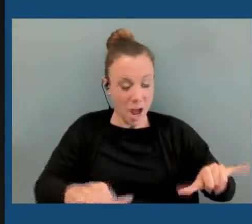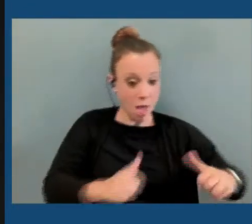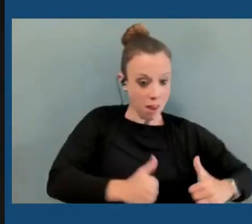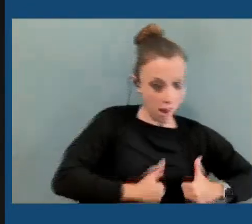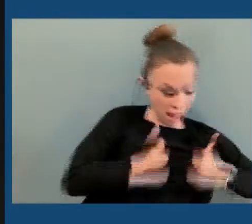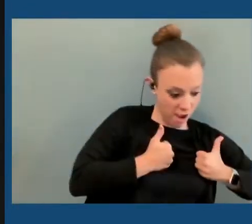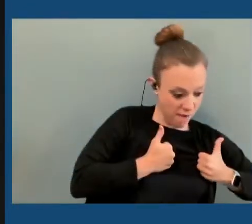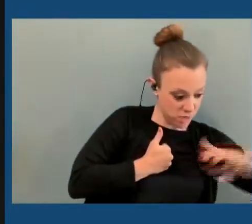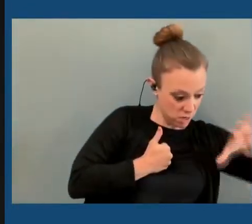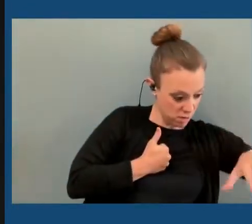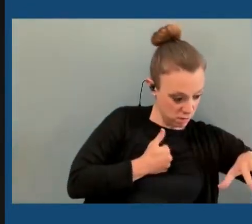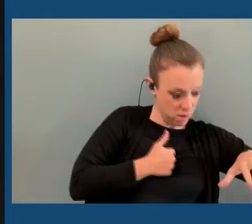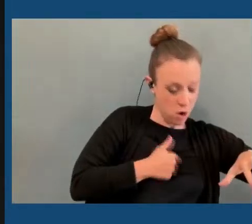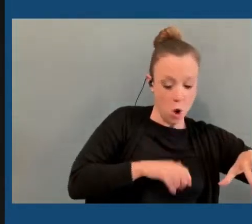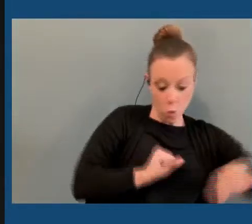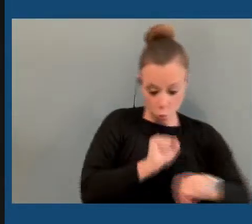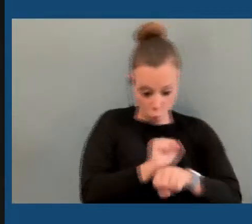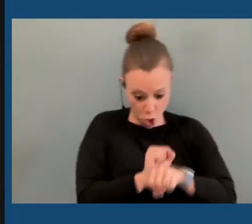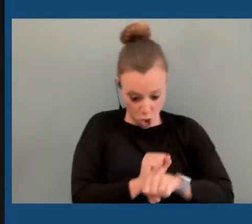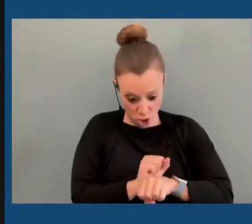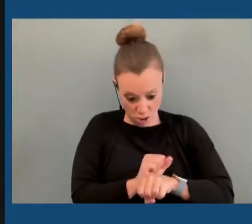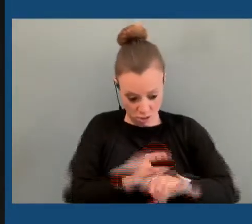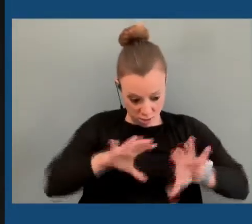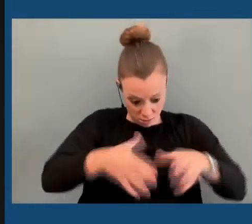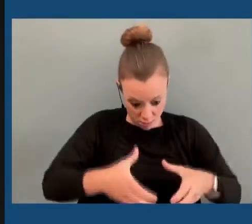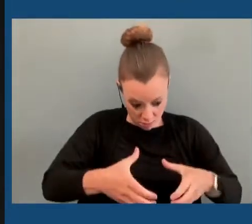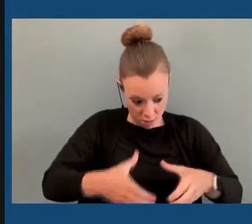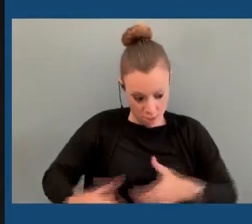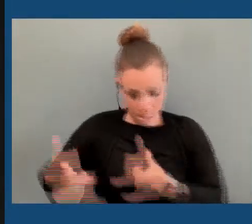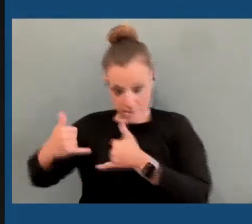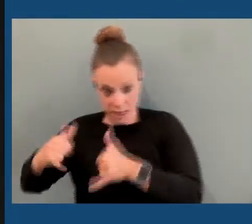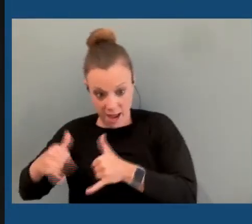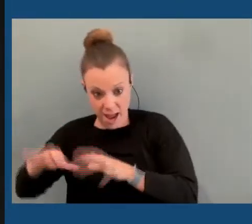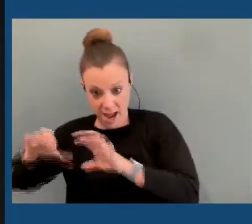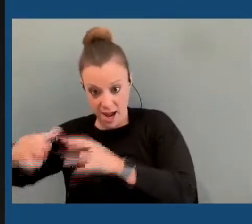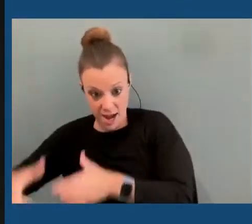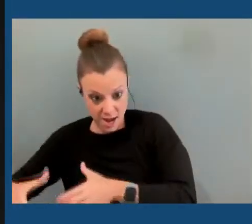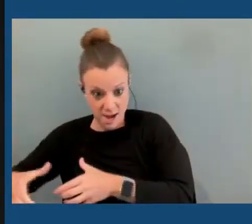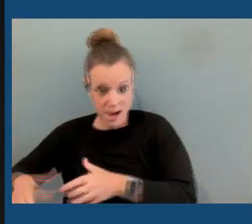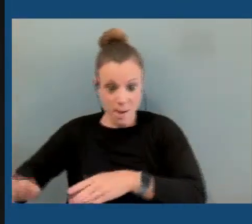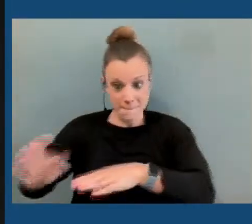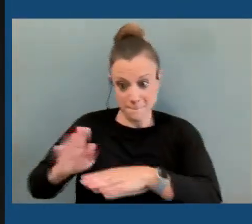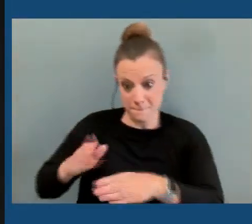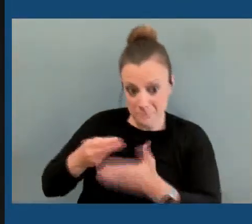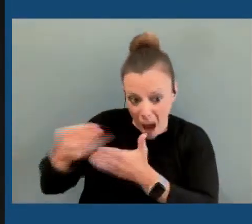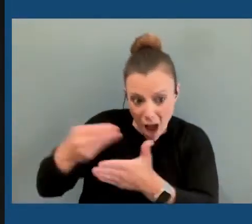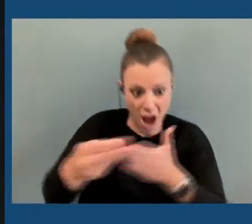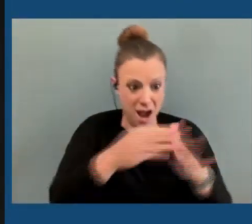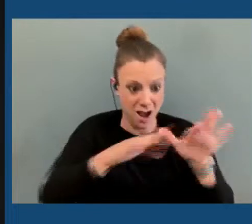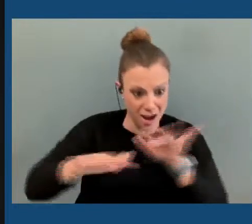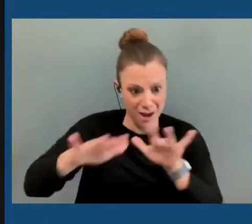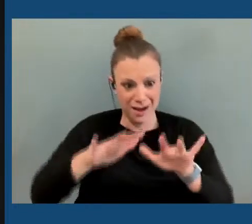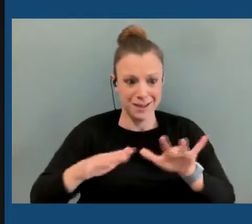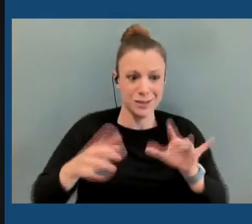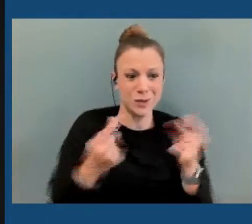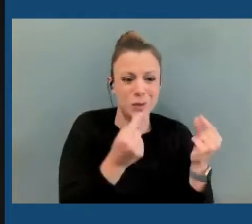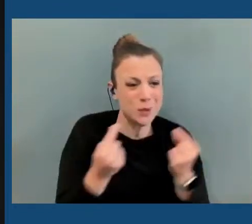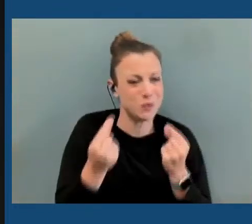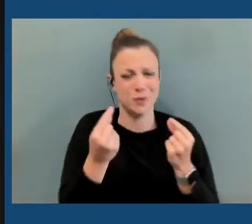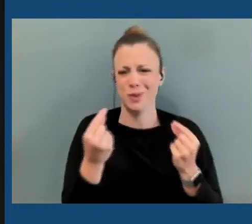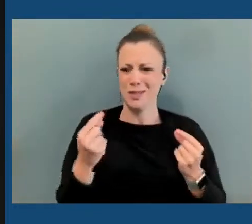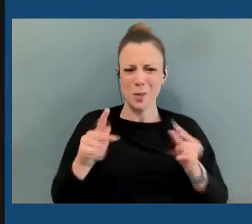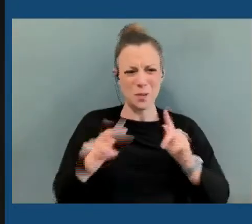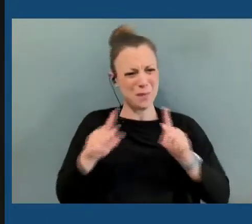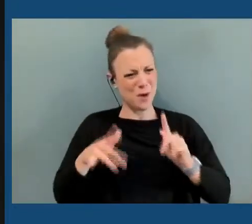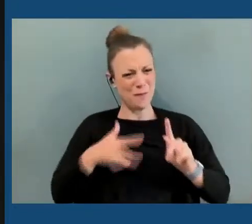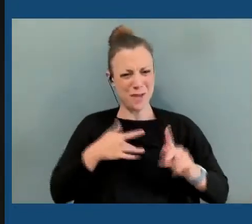play aspect of it all, tied everything into one campus so that people who live there can